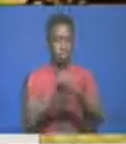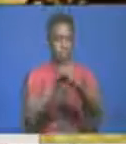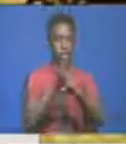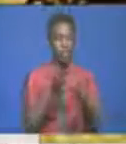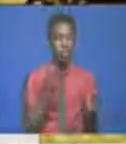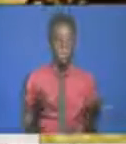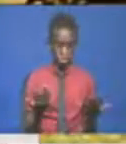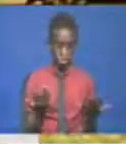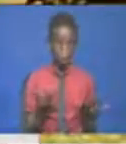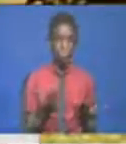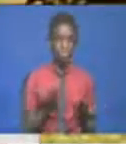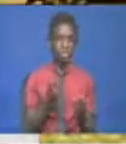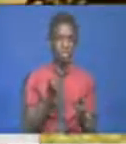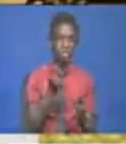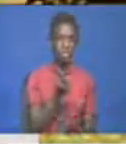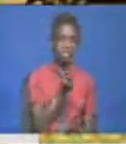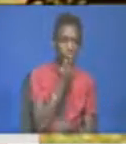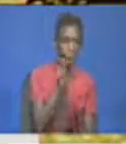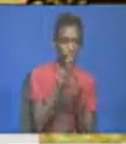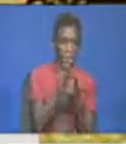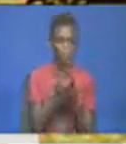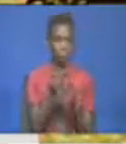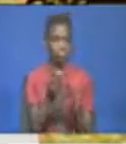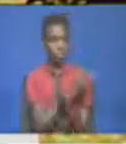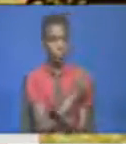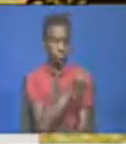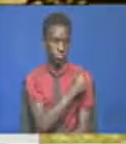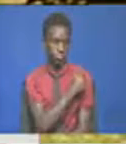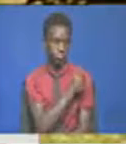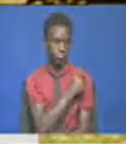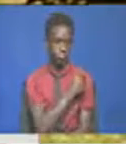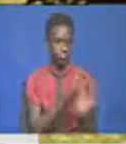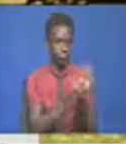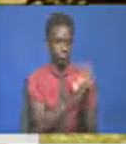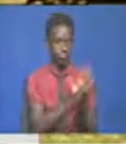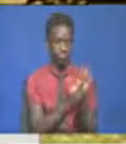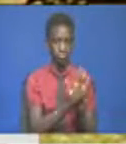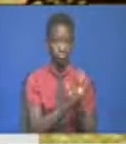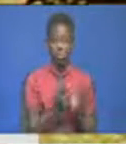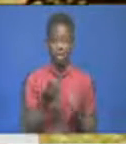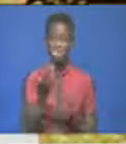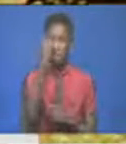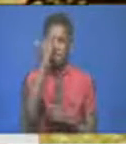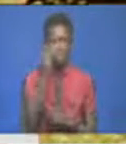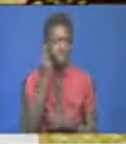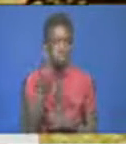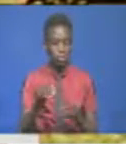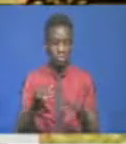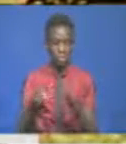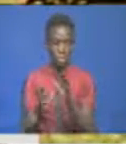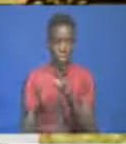Because most of these conditions, they occur during all after delivery. My advice to the young